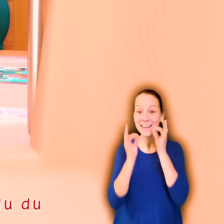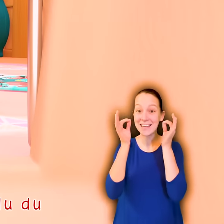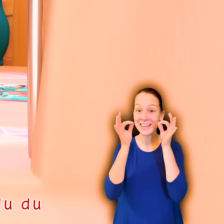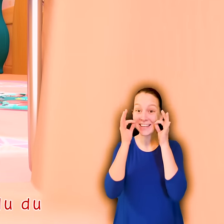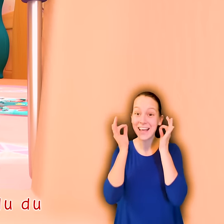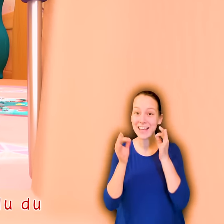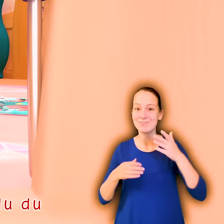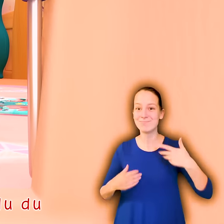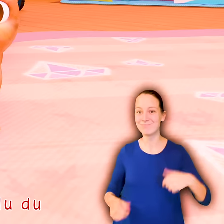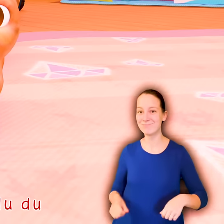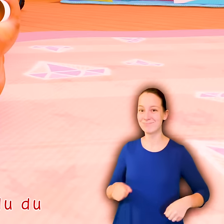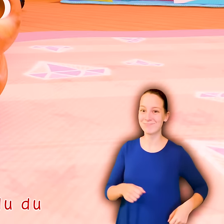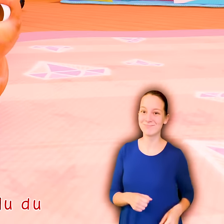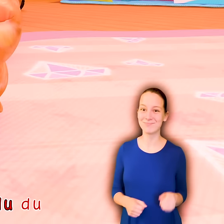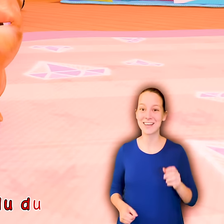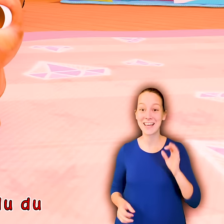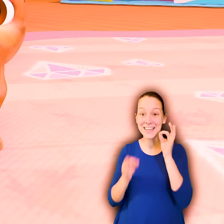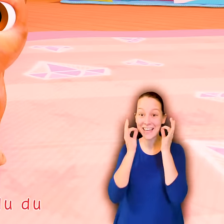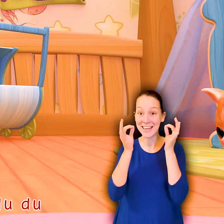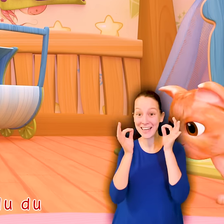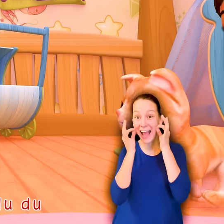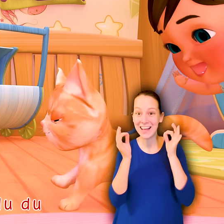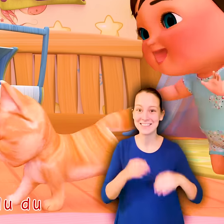kitty cat